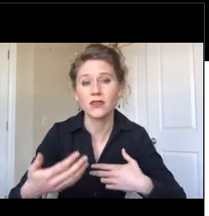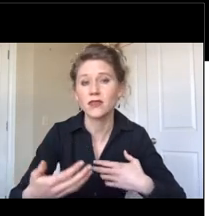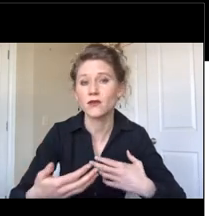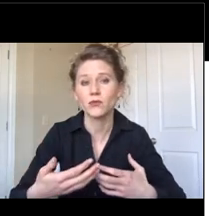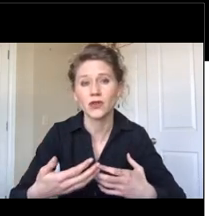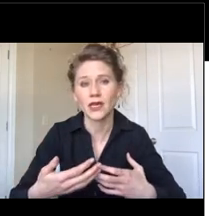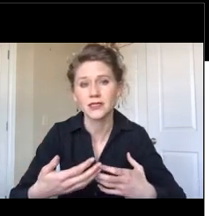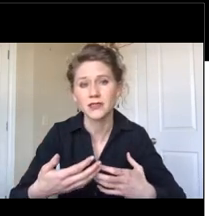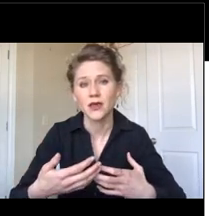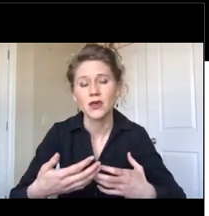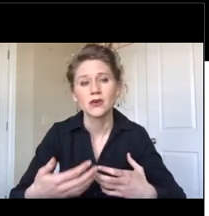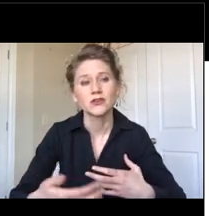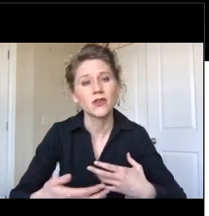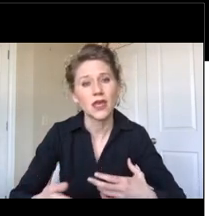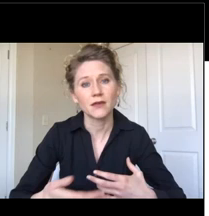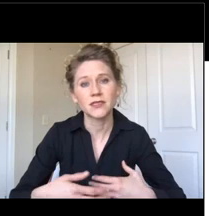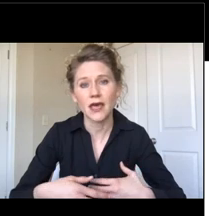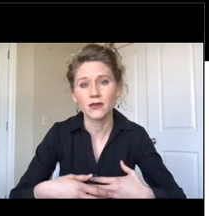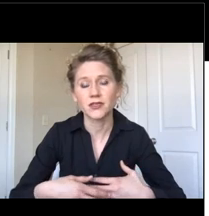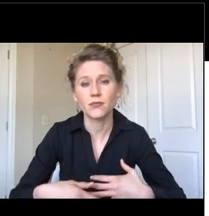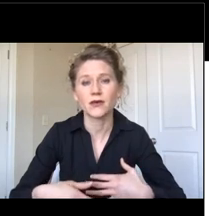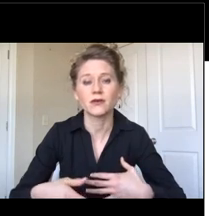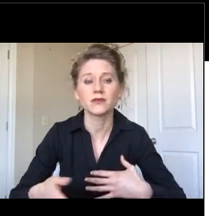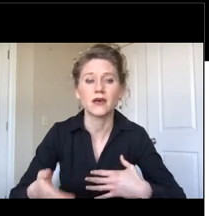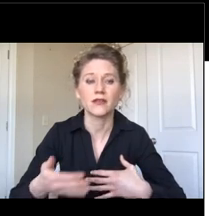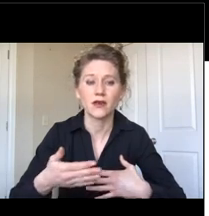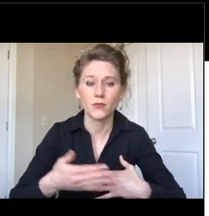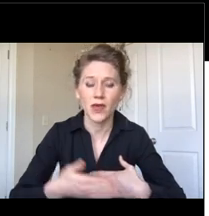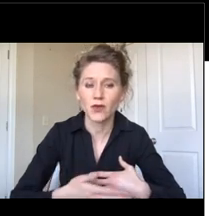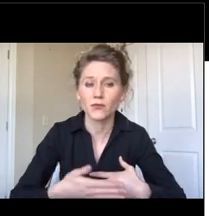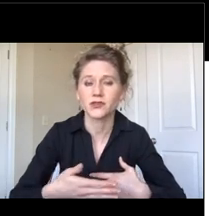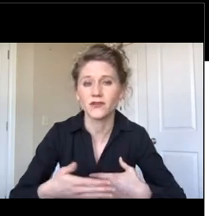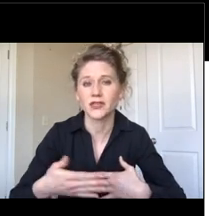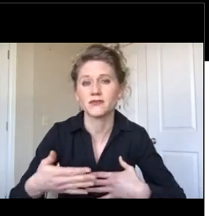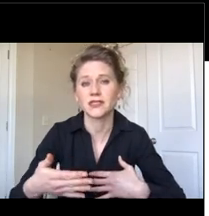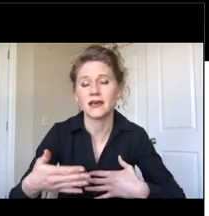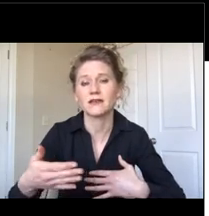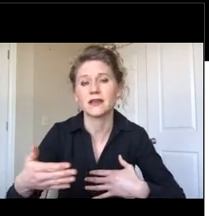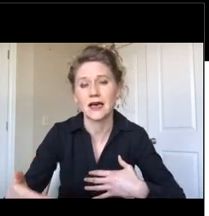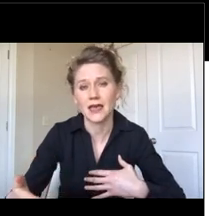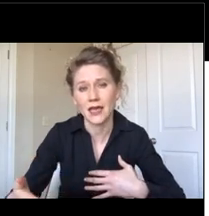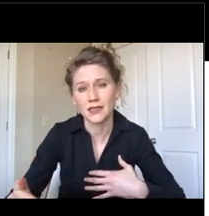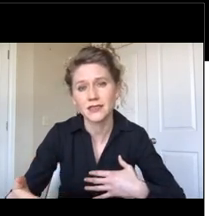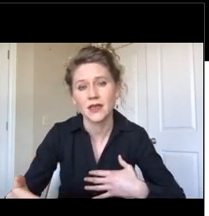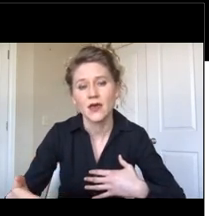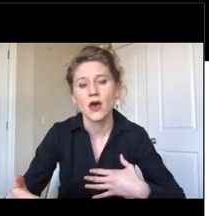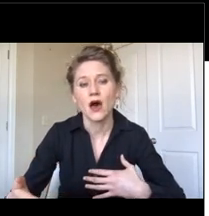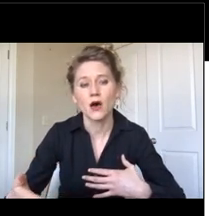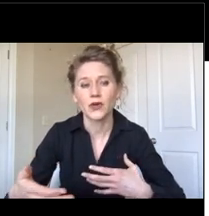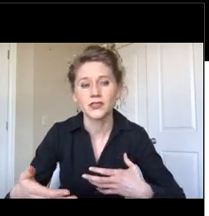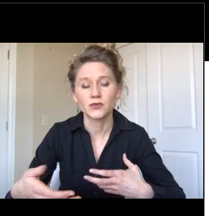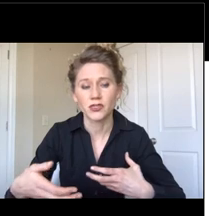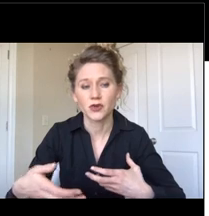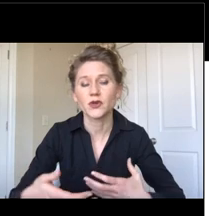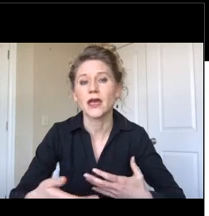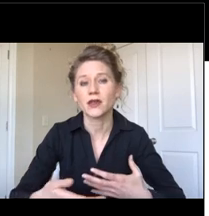put everything in one place. So they came together to build the Pavement Preservation Recycling Alliance,